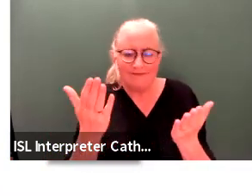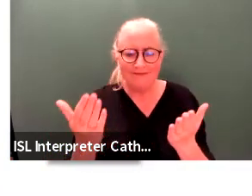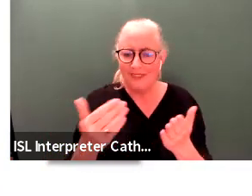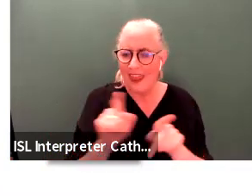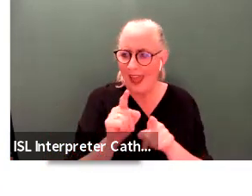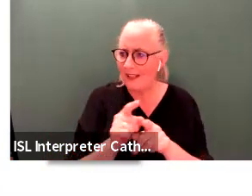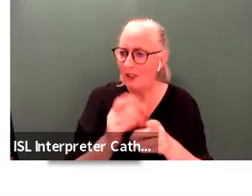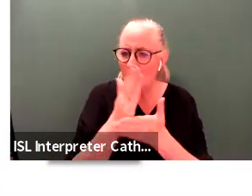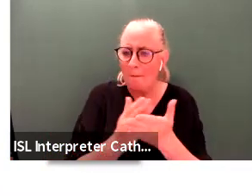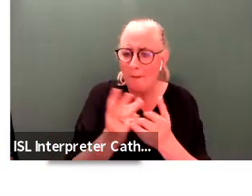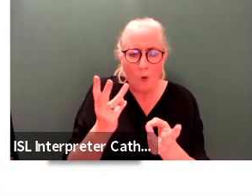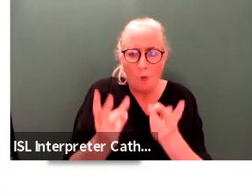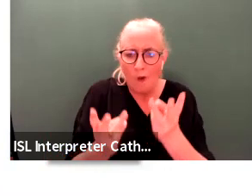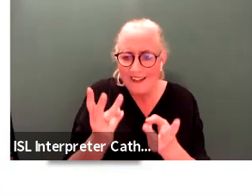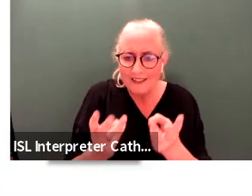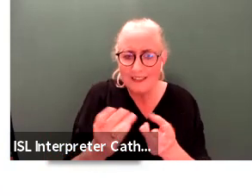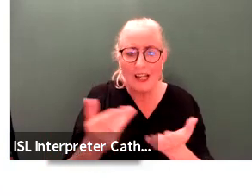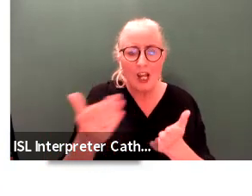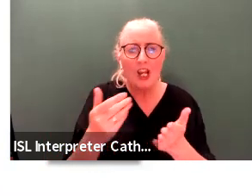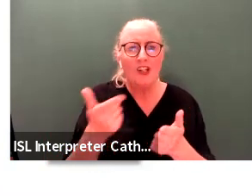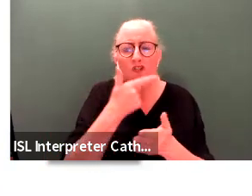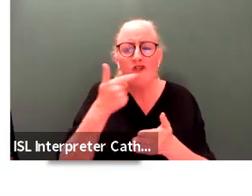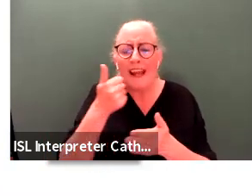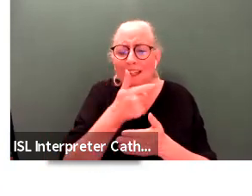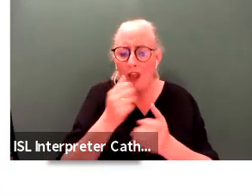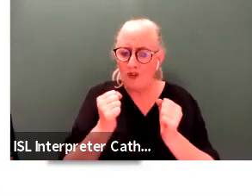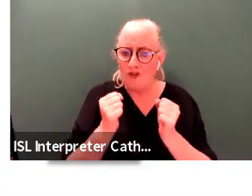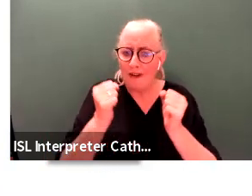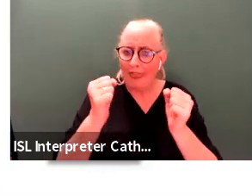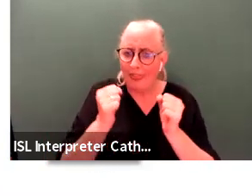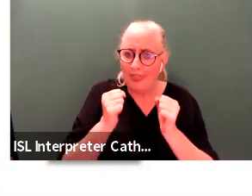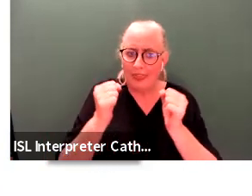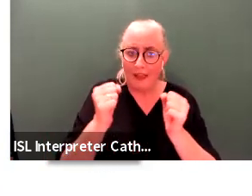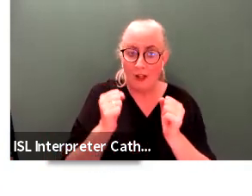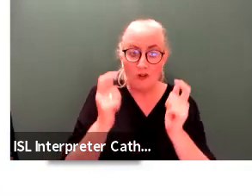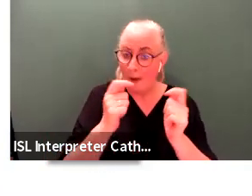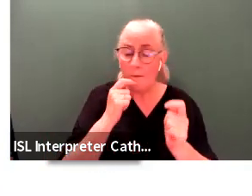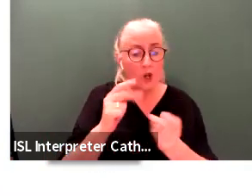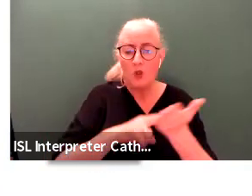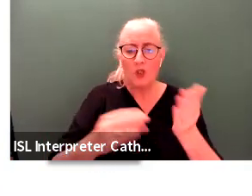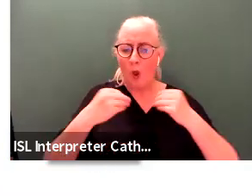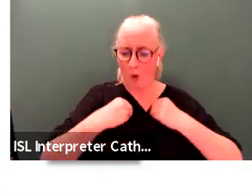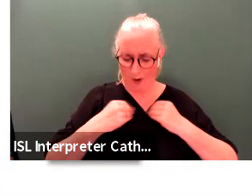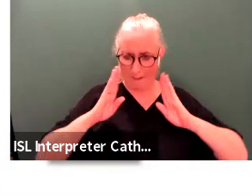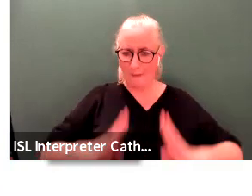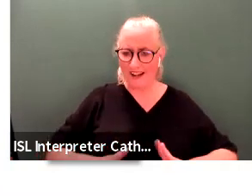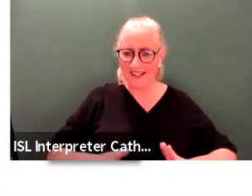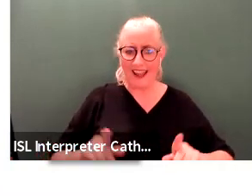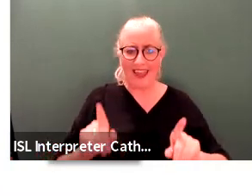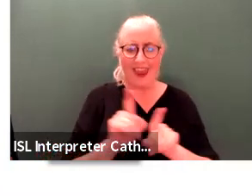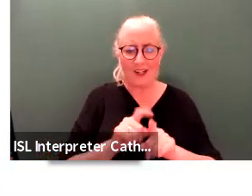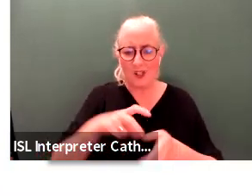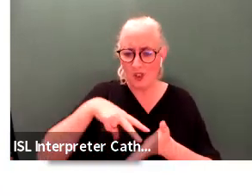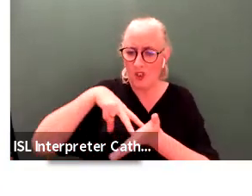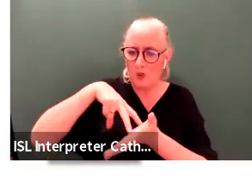weight, starting doing some gentle strength training working. And again, you can just use your own body weight, you know, things like squats and out